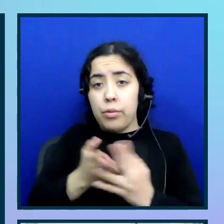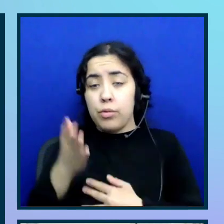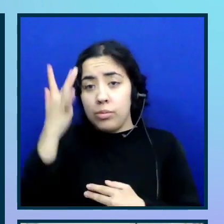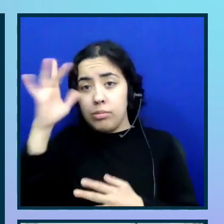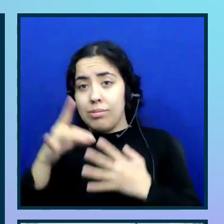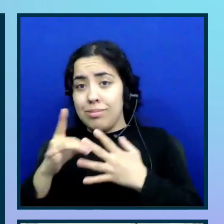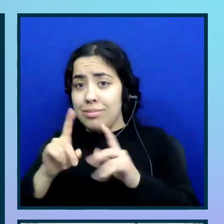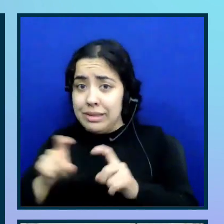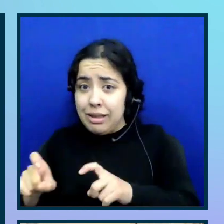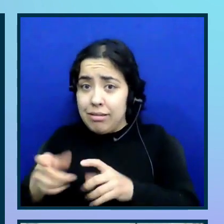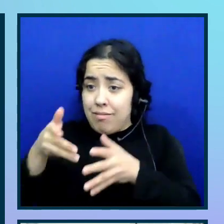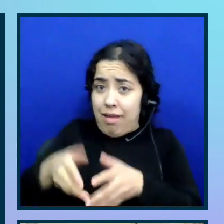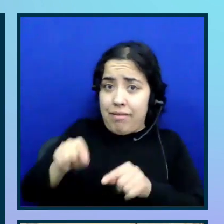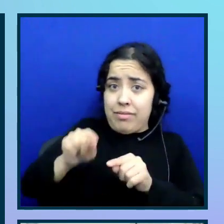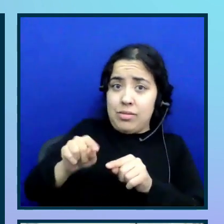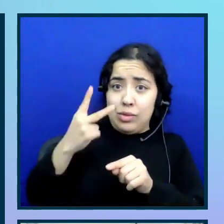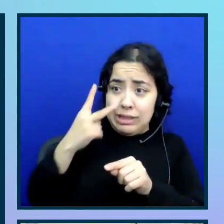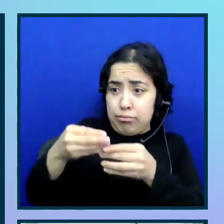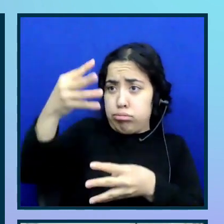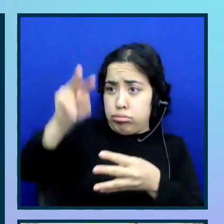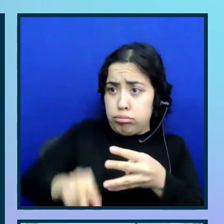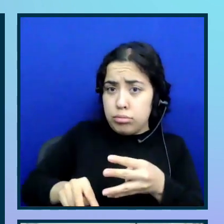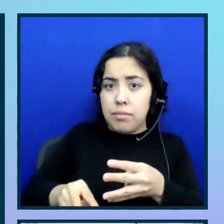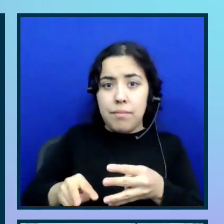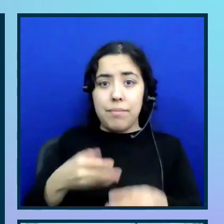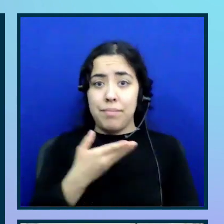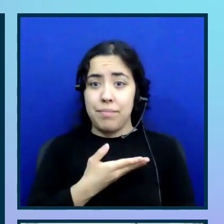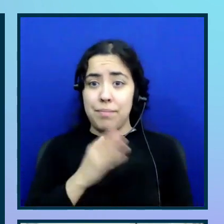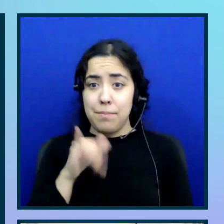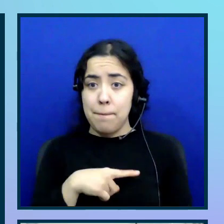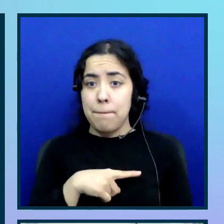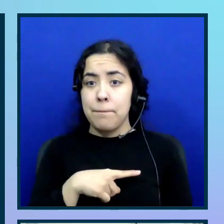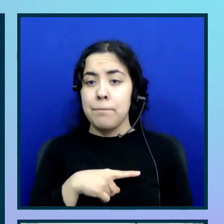intelligent guided tests. And this actually is